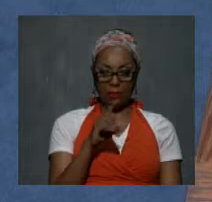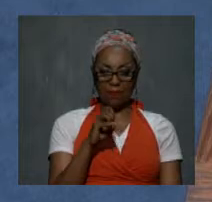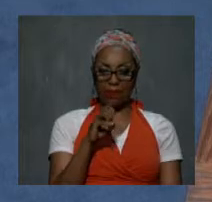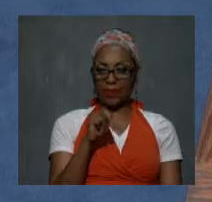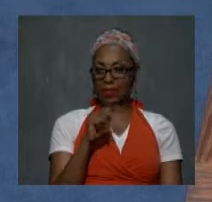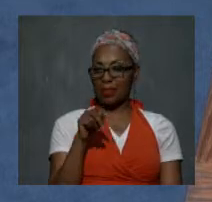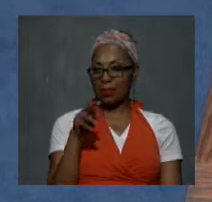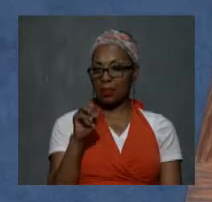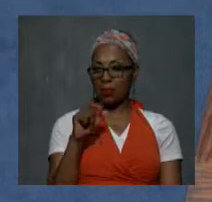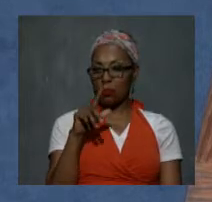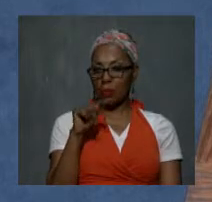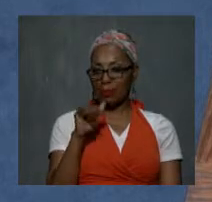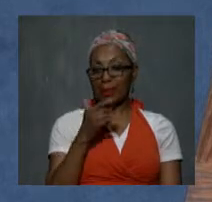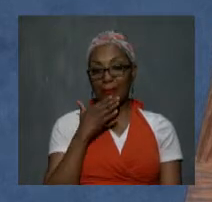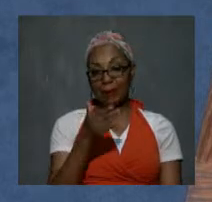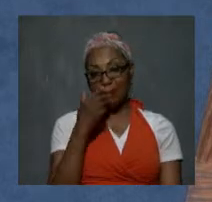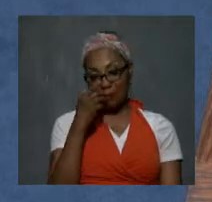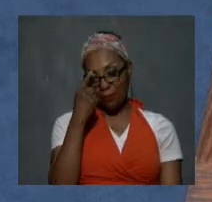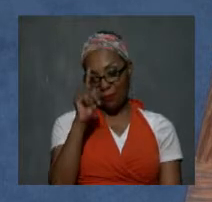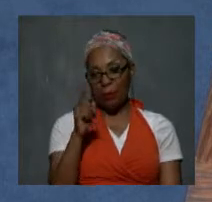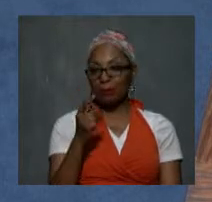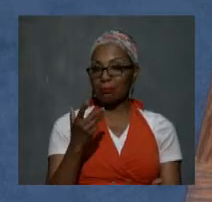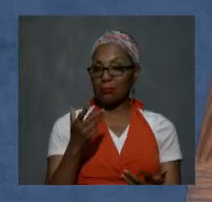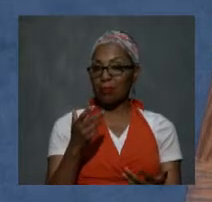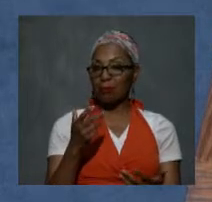today. I